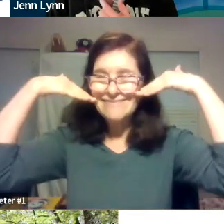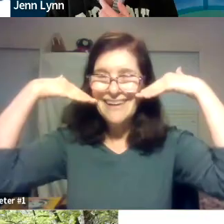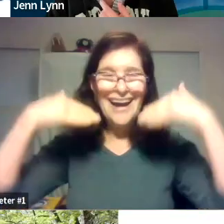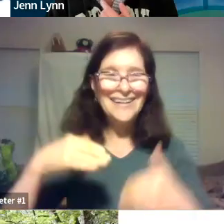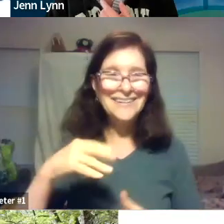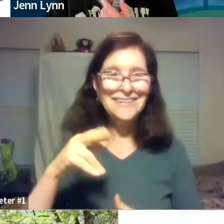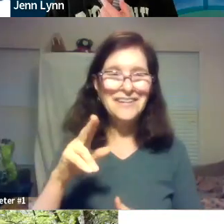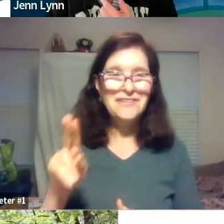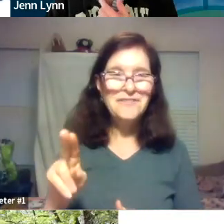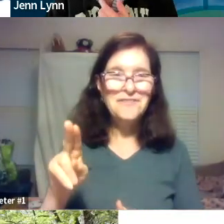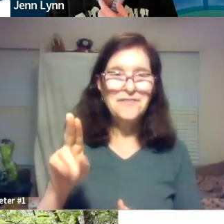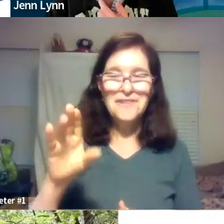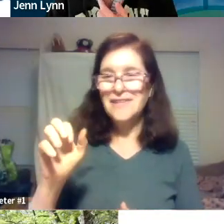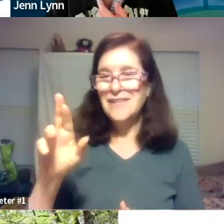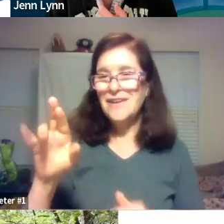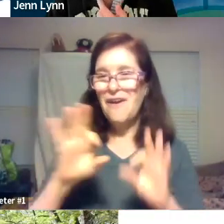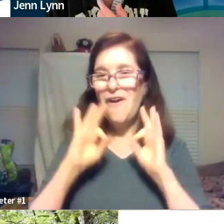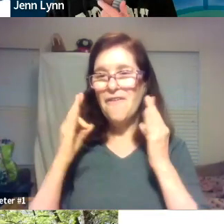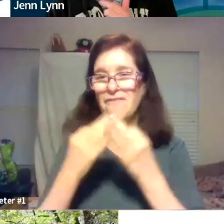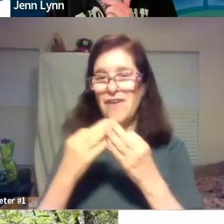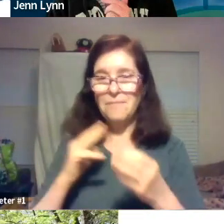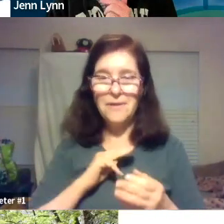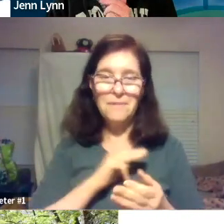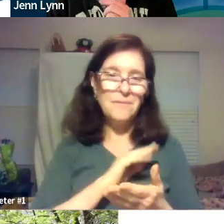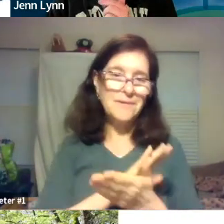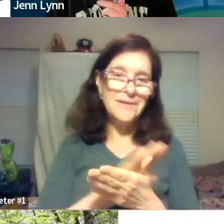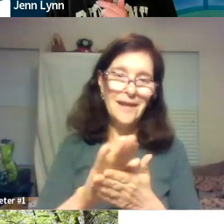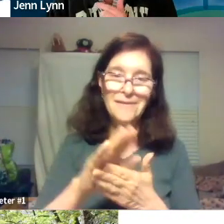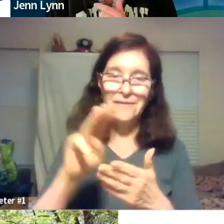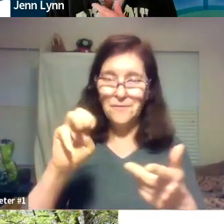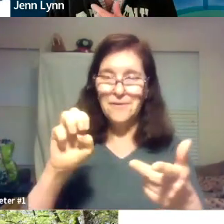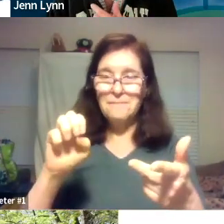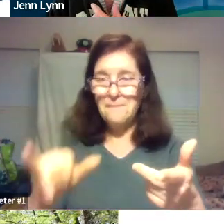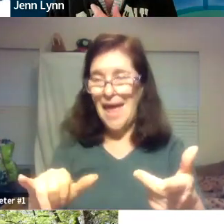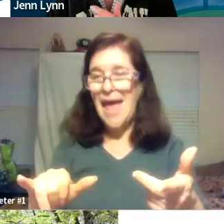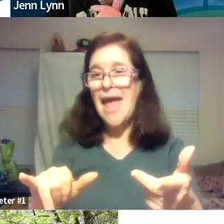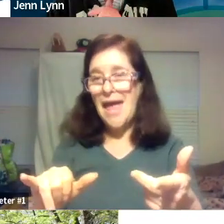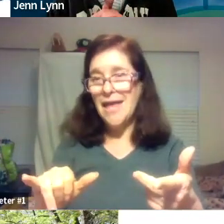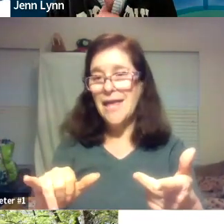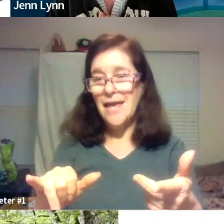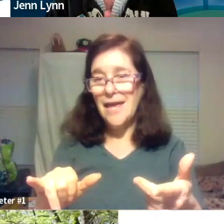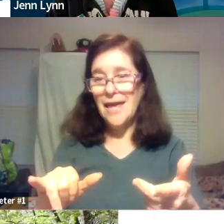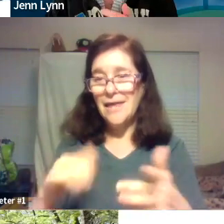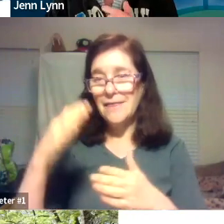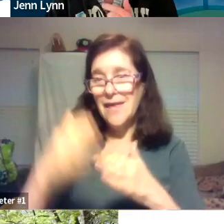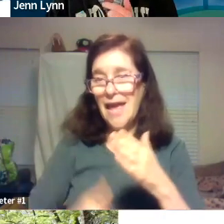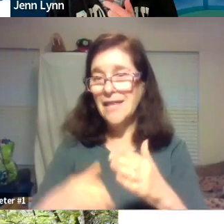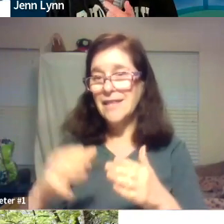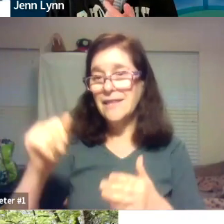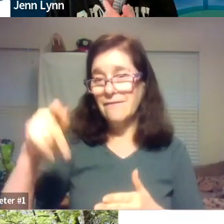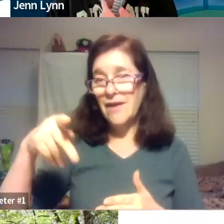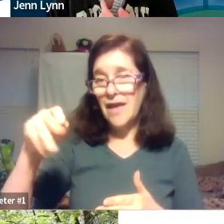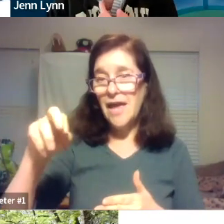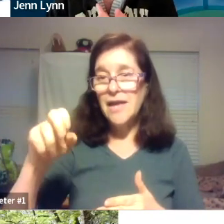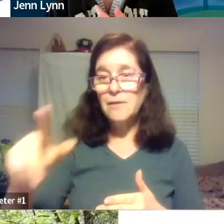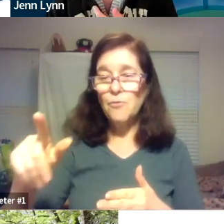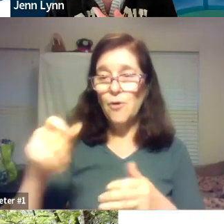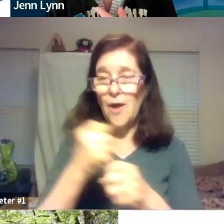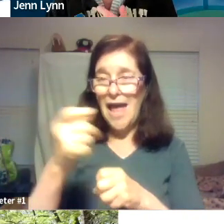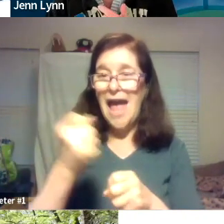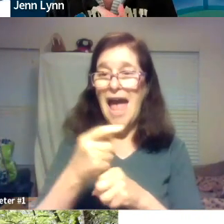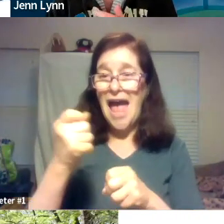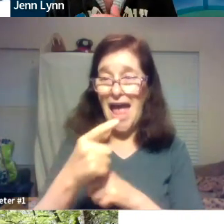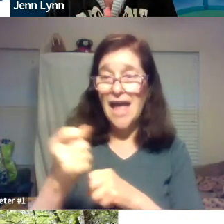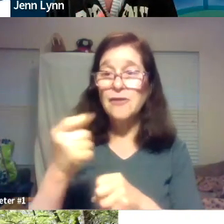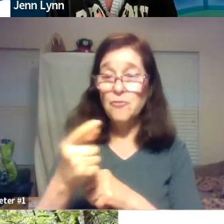members. We had a really nice crowd this year. This was in May and actually end of April. But this is our annual